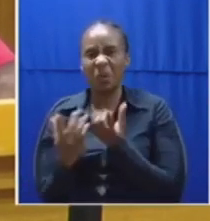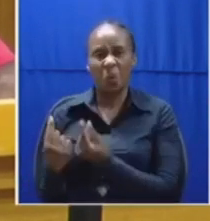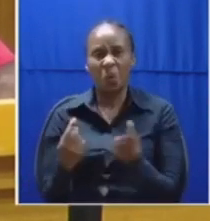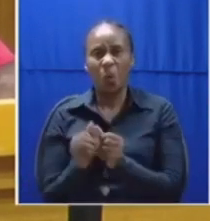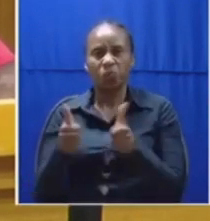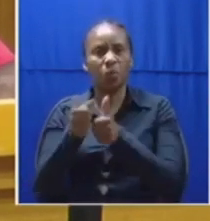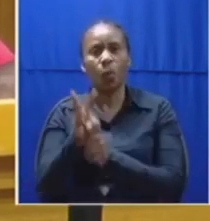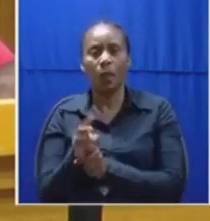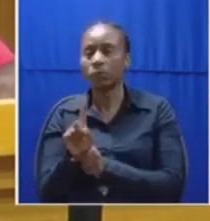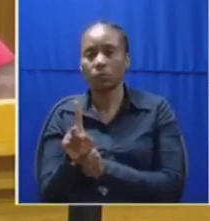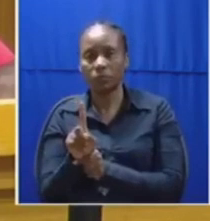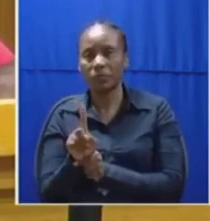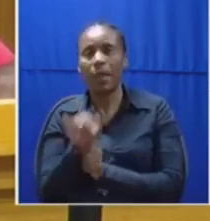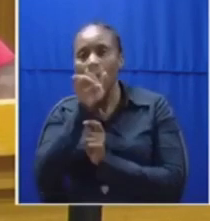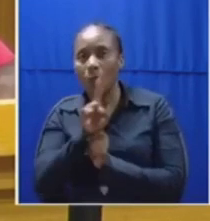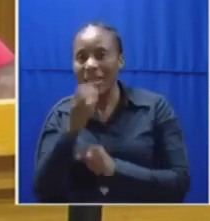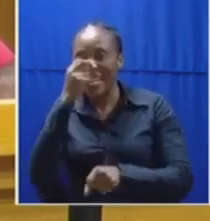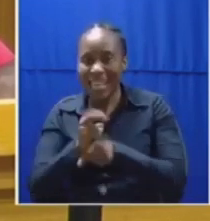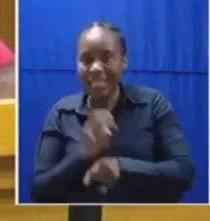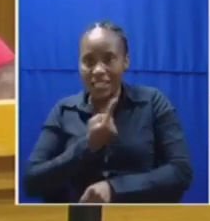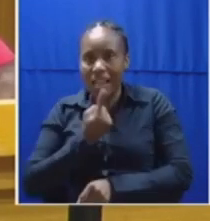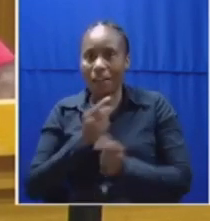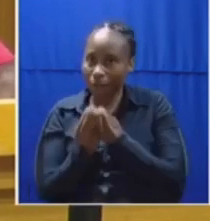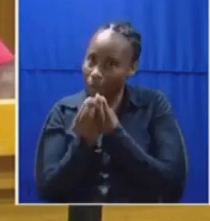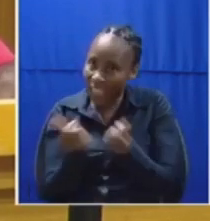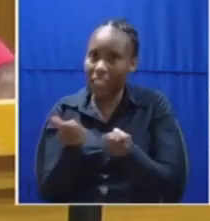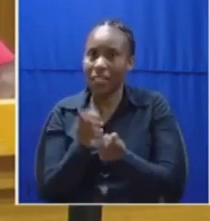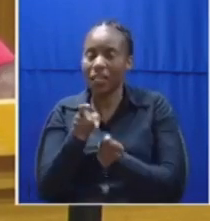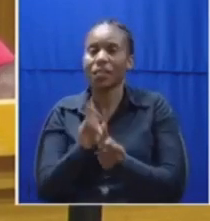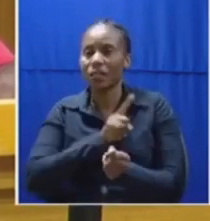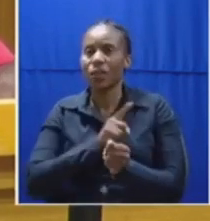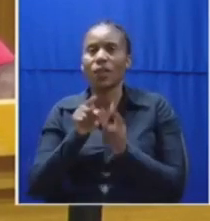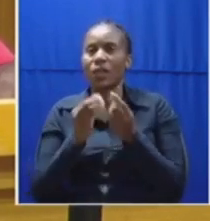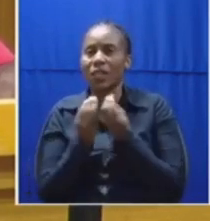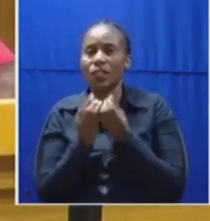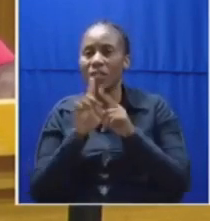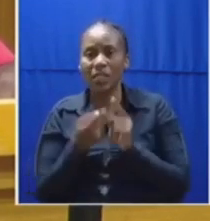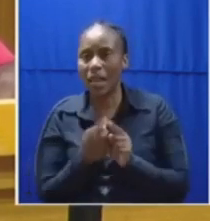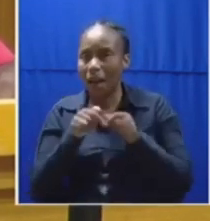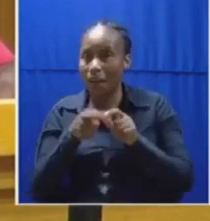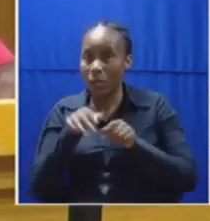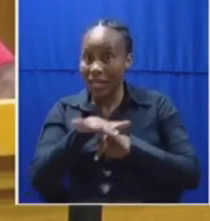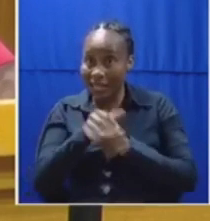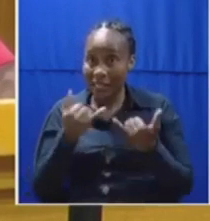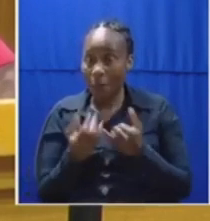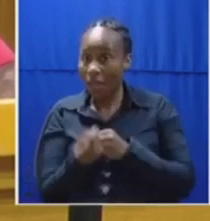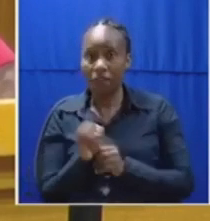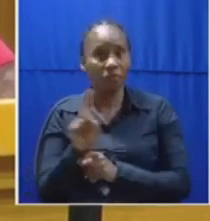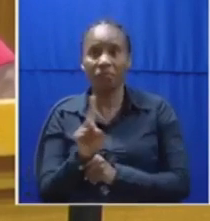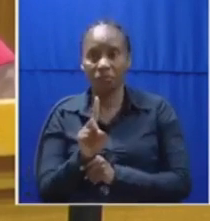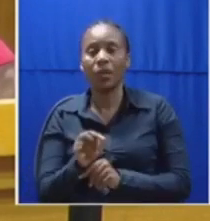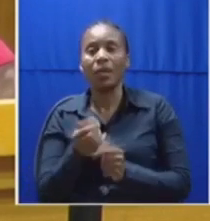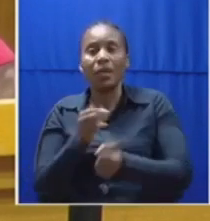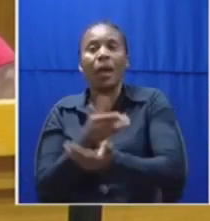that includes tightening up legislative provisions and improving the administrative capacity of the municipalities